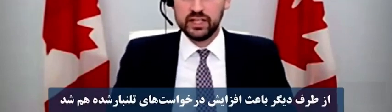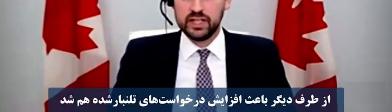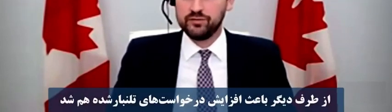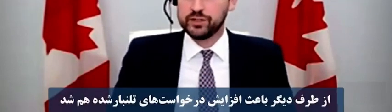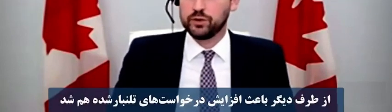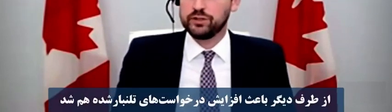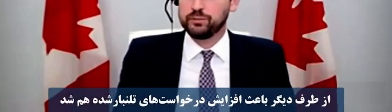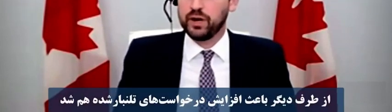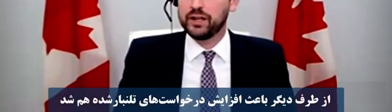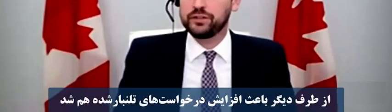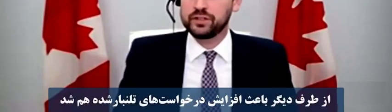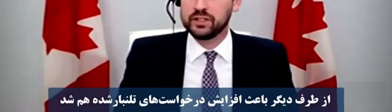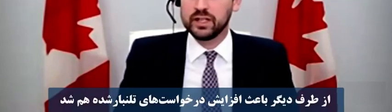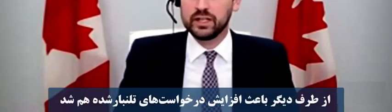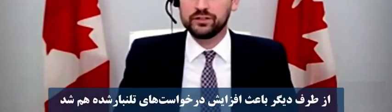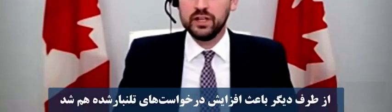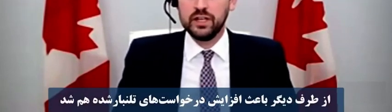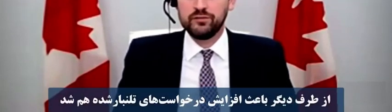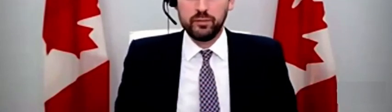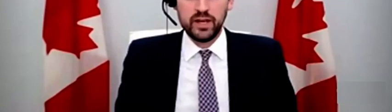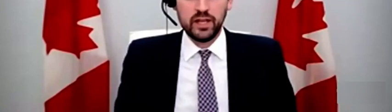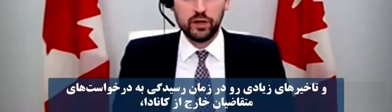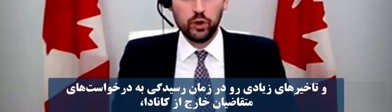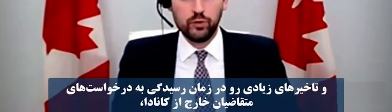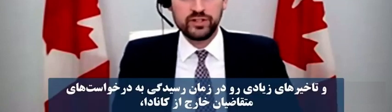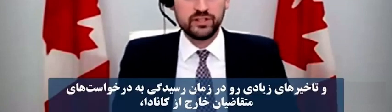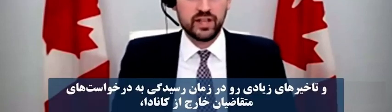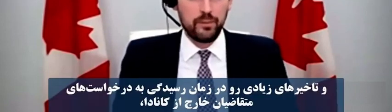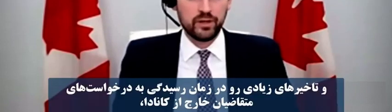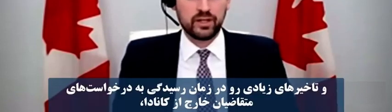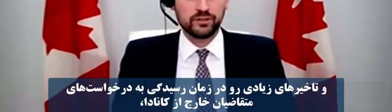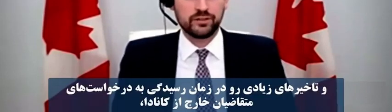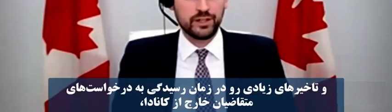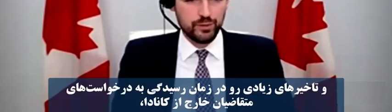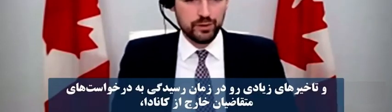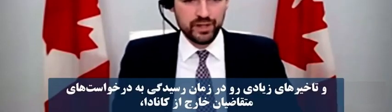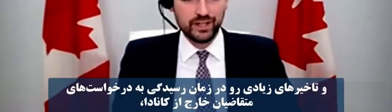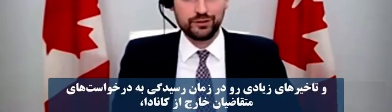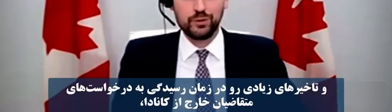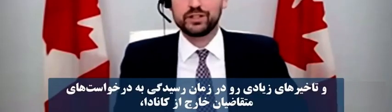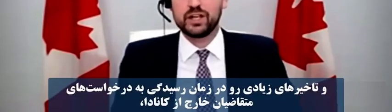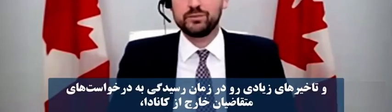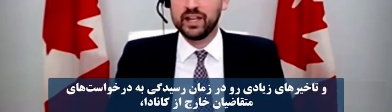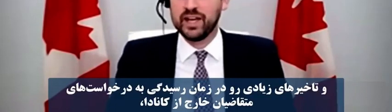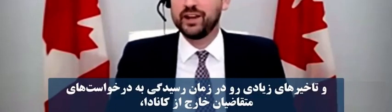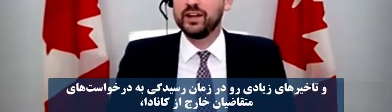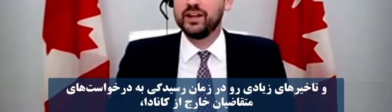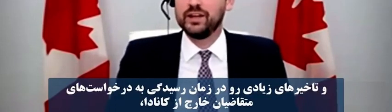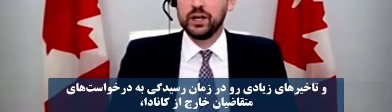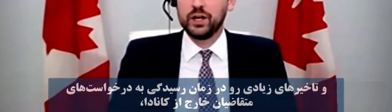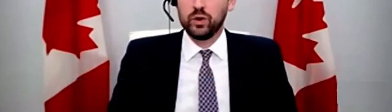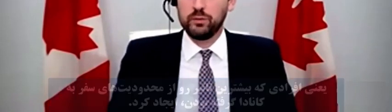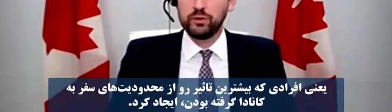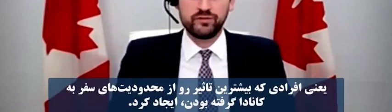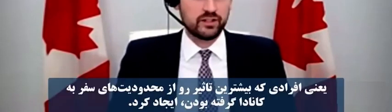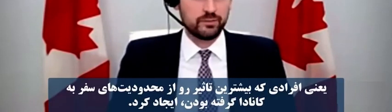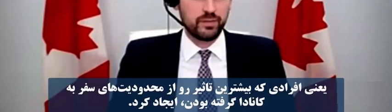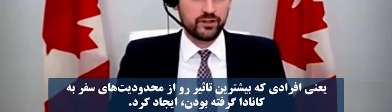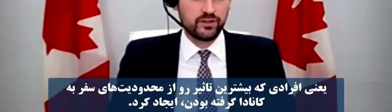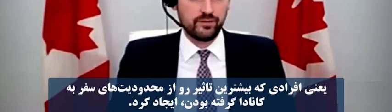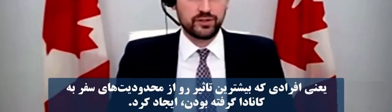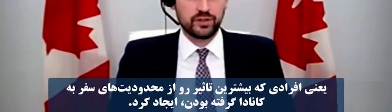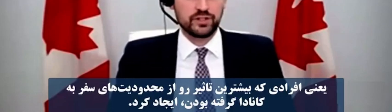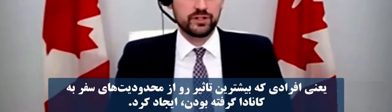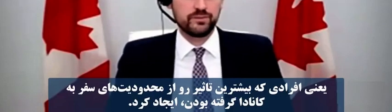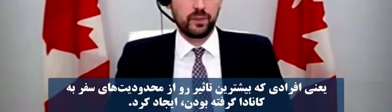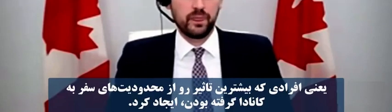did create significant inventories and processing delays for many of our overseas applicants, the human beings who want to come to Canada, who were most